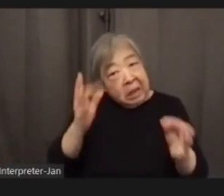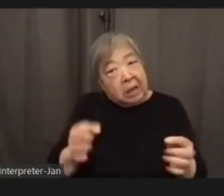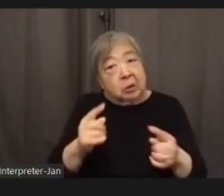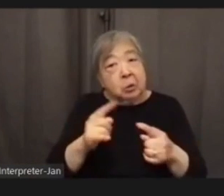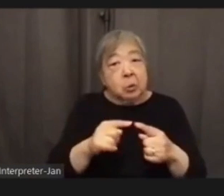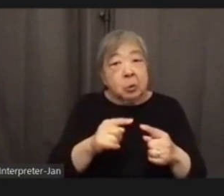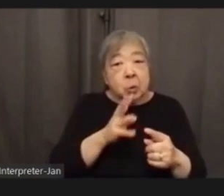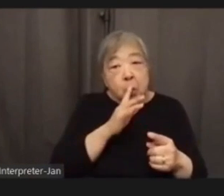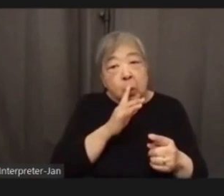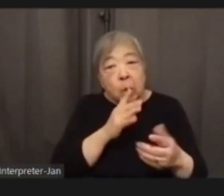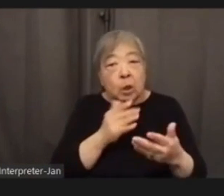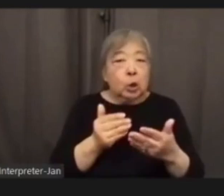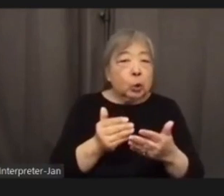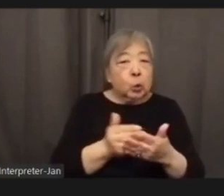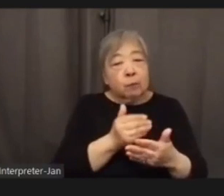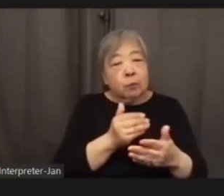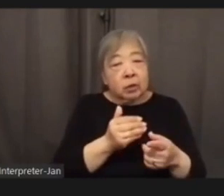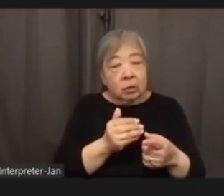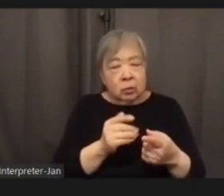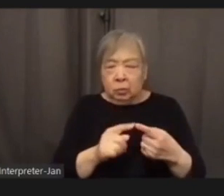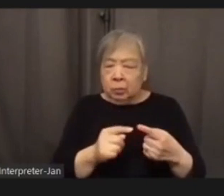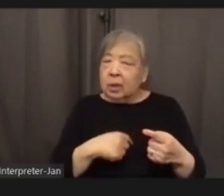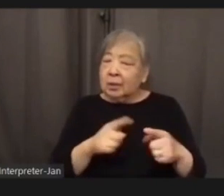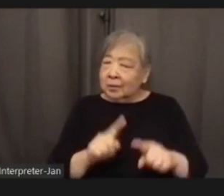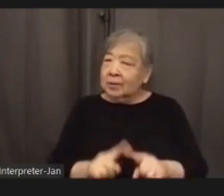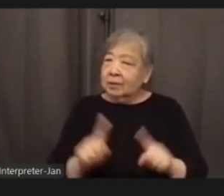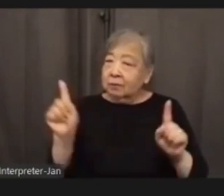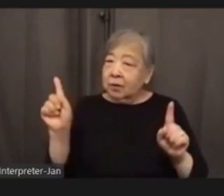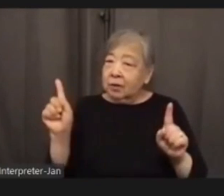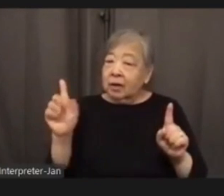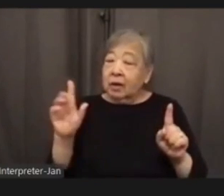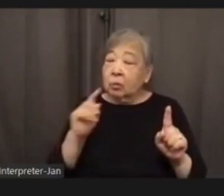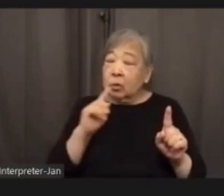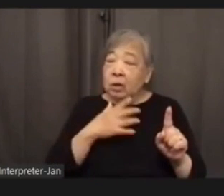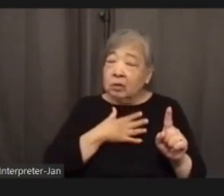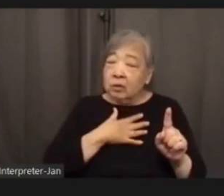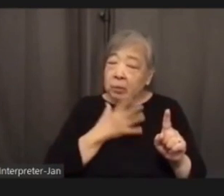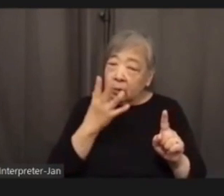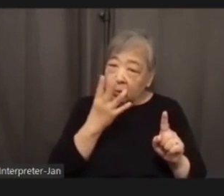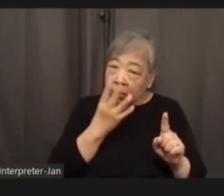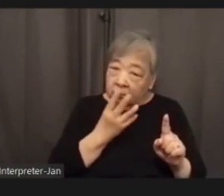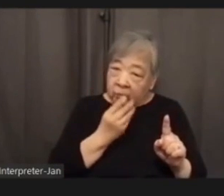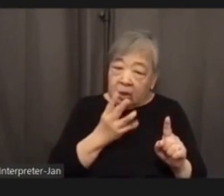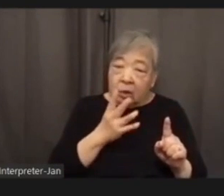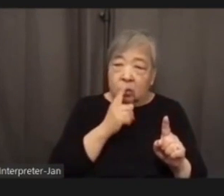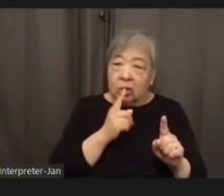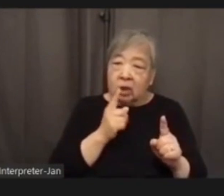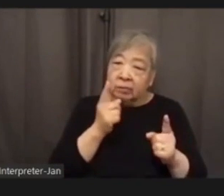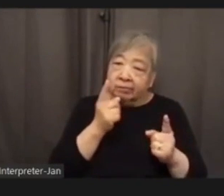it, which in my opinion is rather different and quite beautiful and really of the moment.